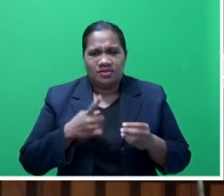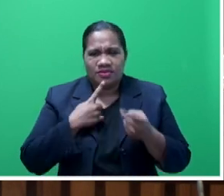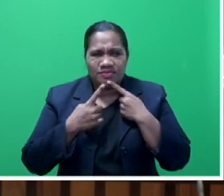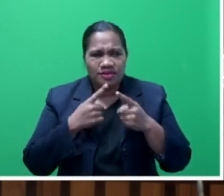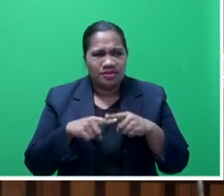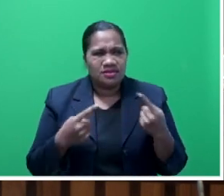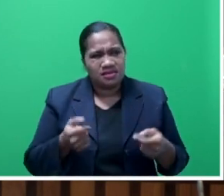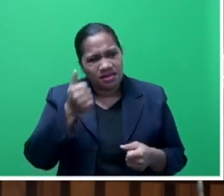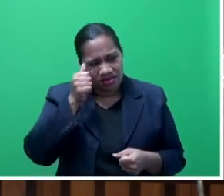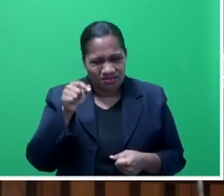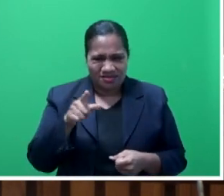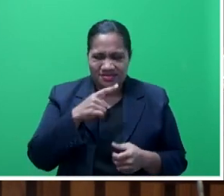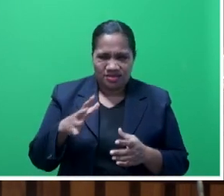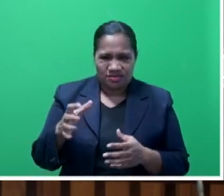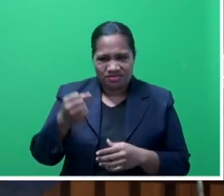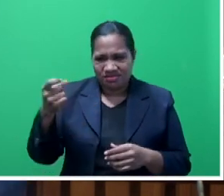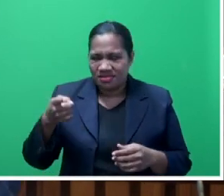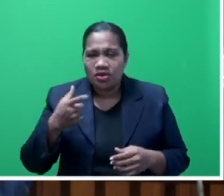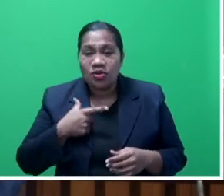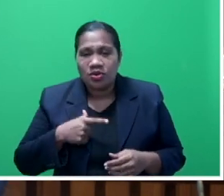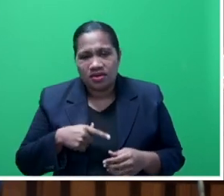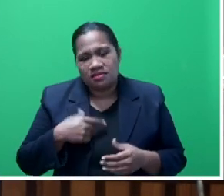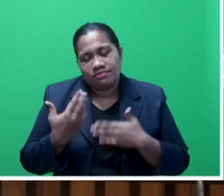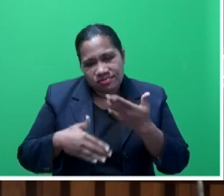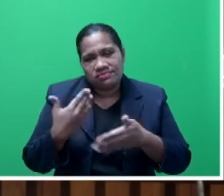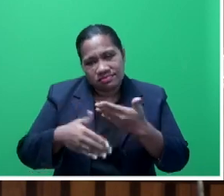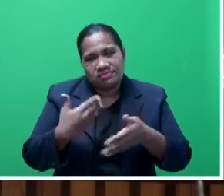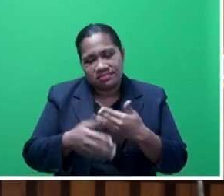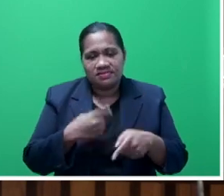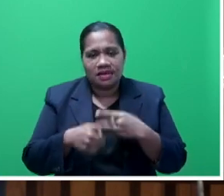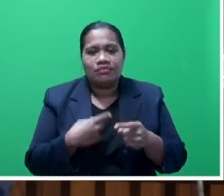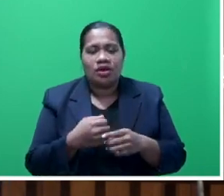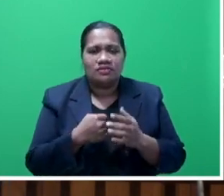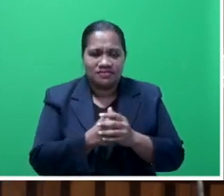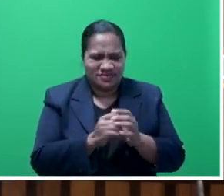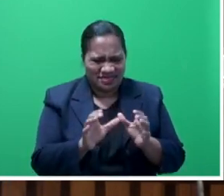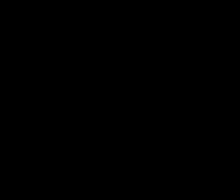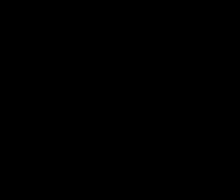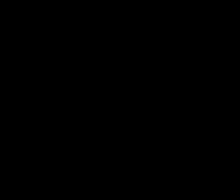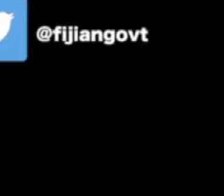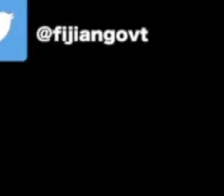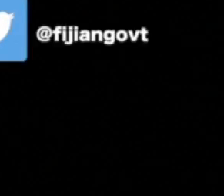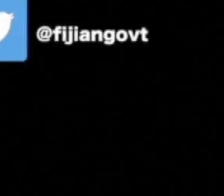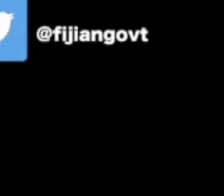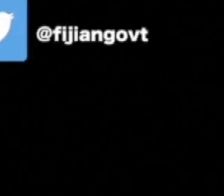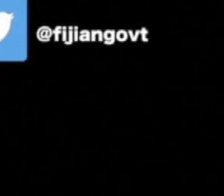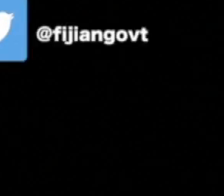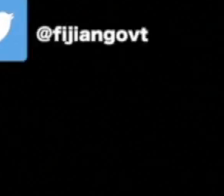know he's been caught out. Therefore, he keeps on going on about French. Thank you, Mr. Speaker, sir.